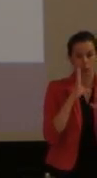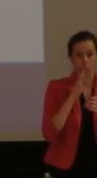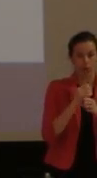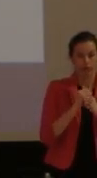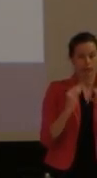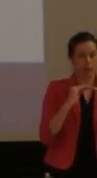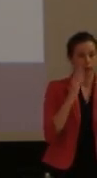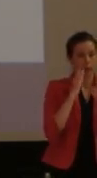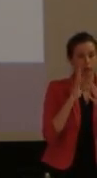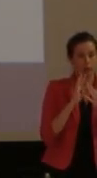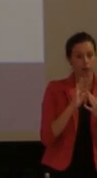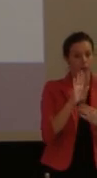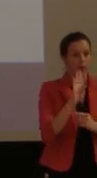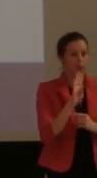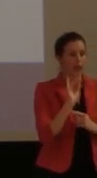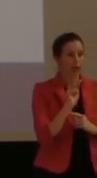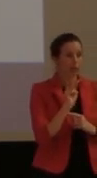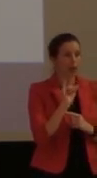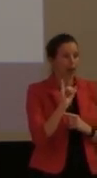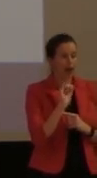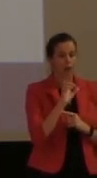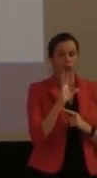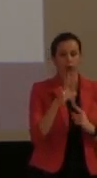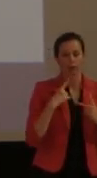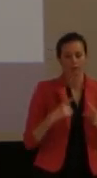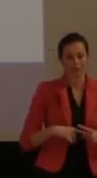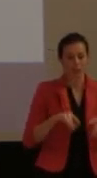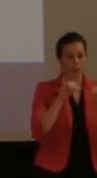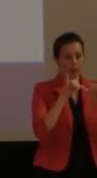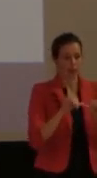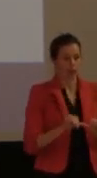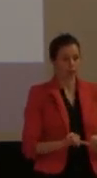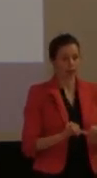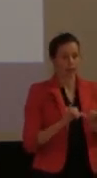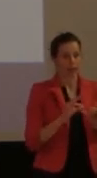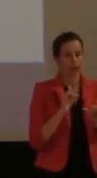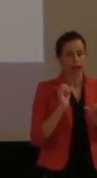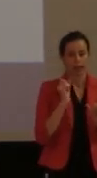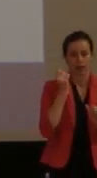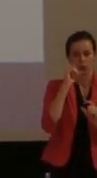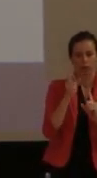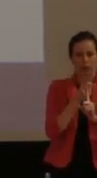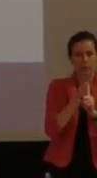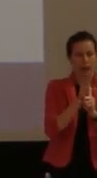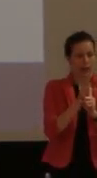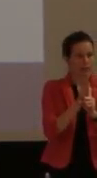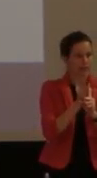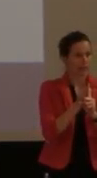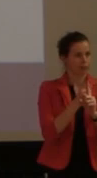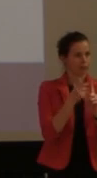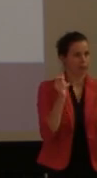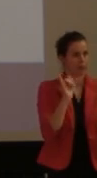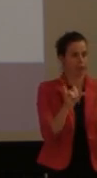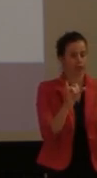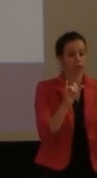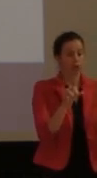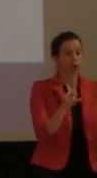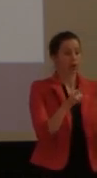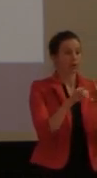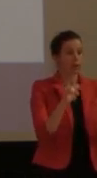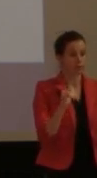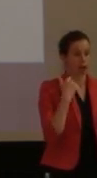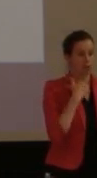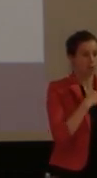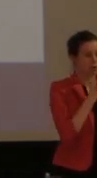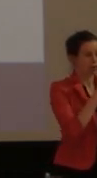their BMI or their physical measurements, to understand what the impacts are for them. So as we're doing our health literacy training,